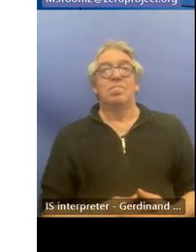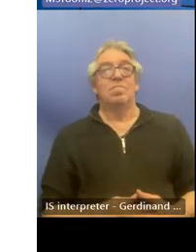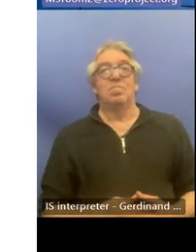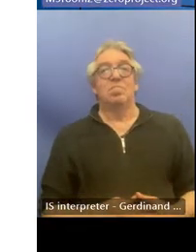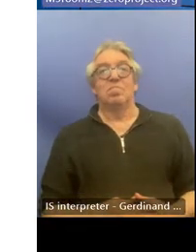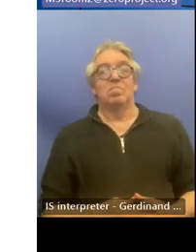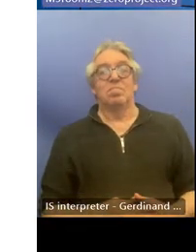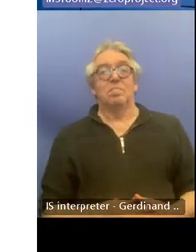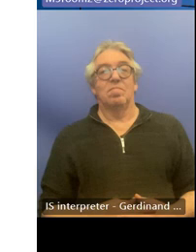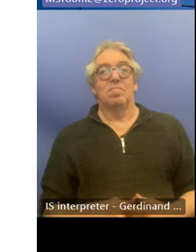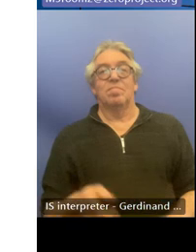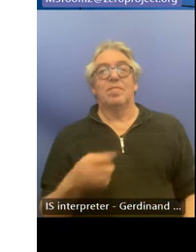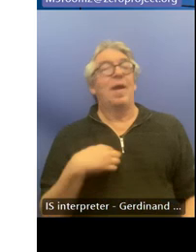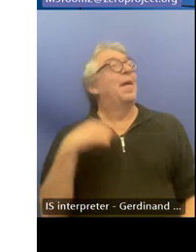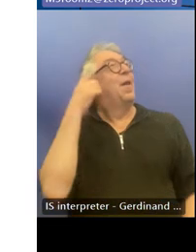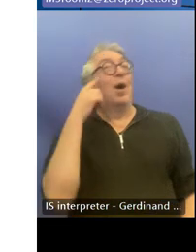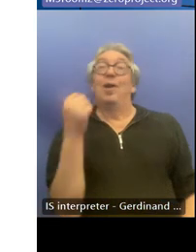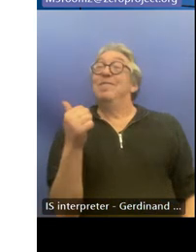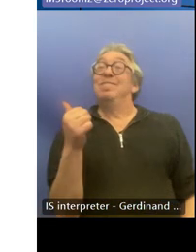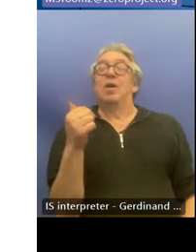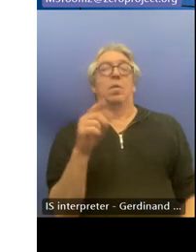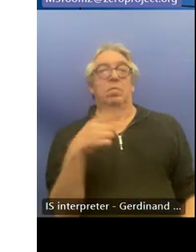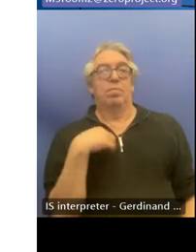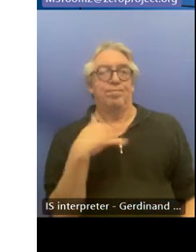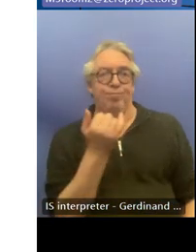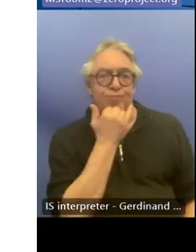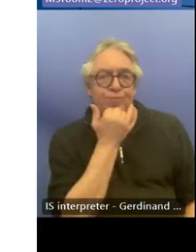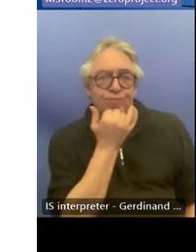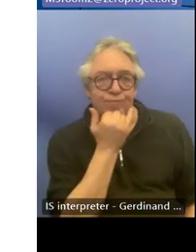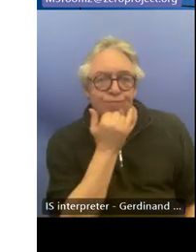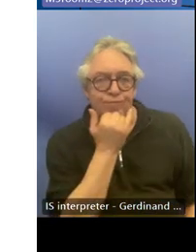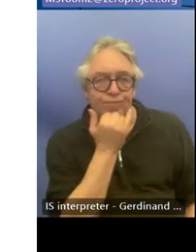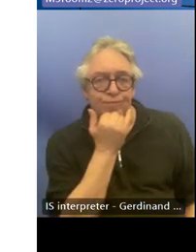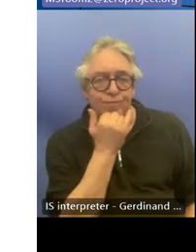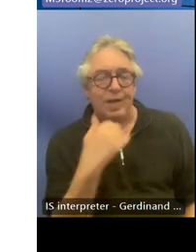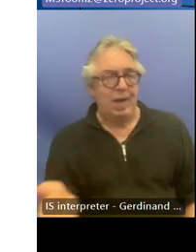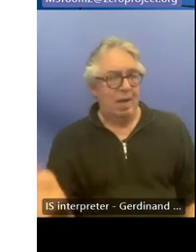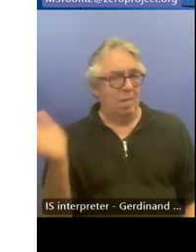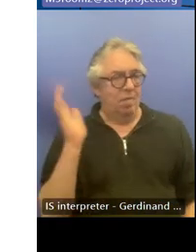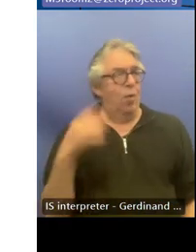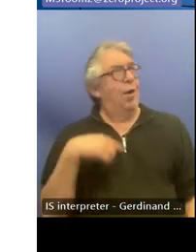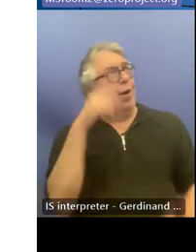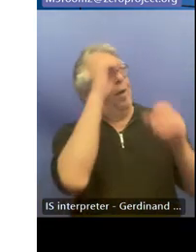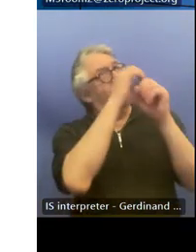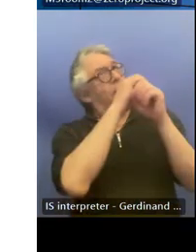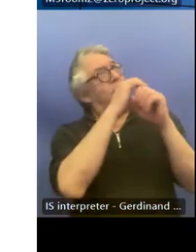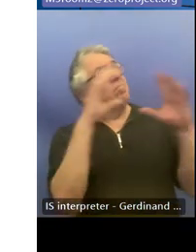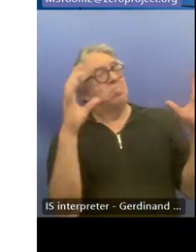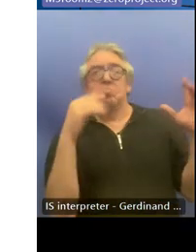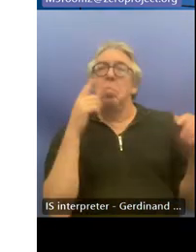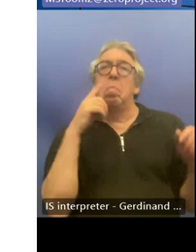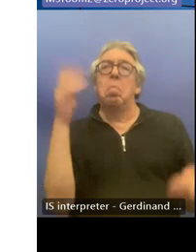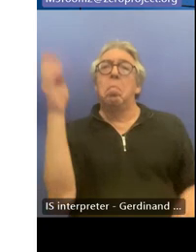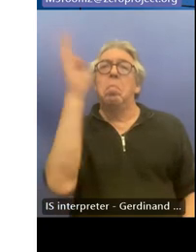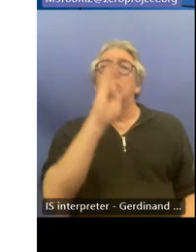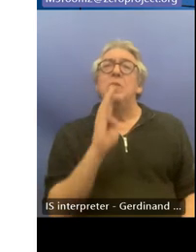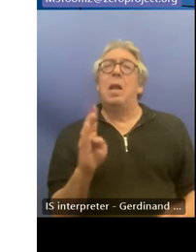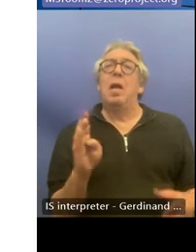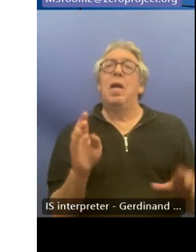my biggest mistake ever was thinking that inclusive education in Brazil was solved, because